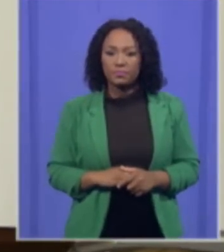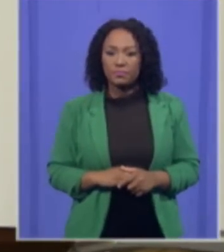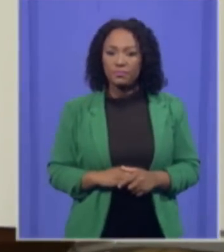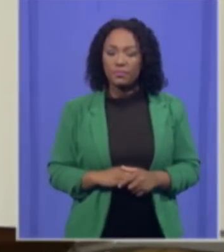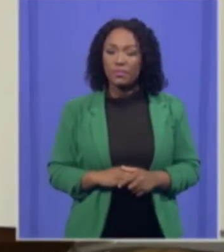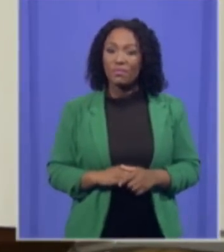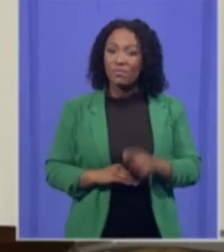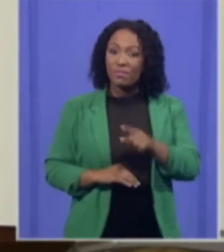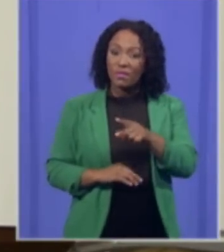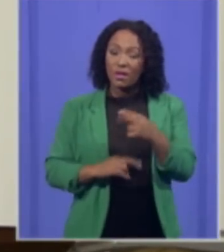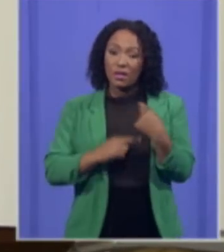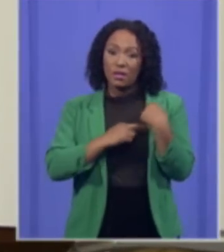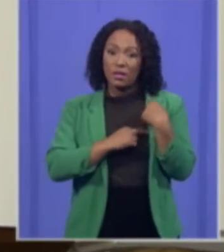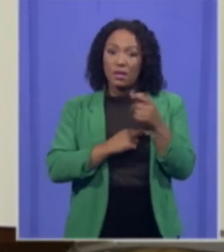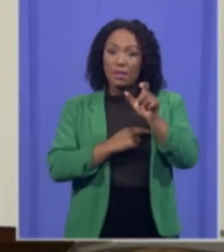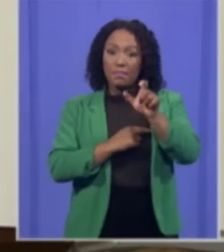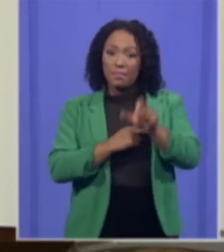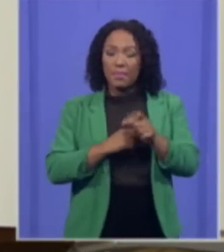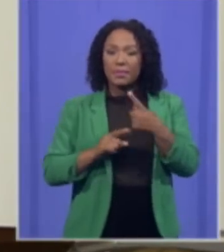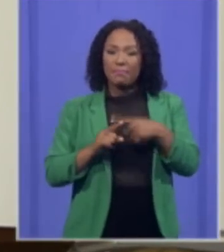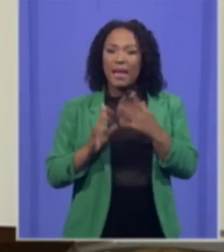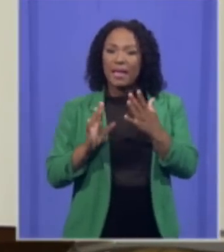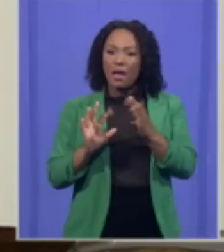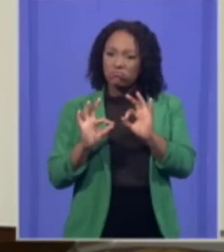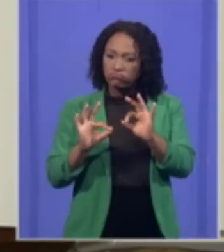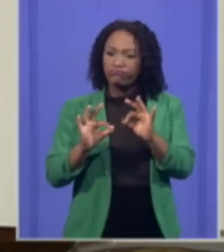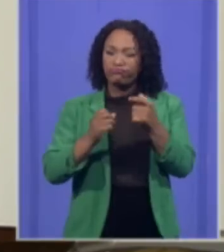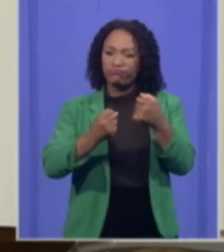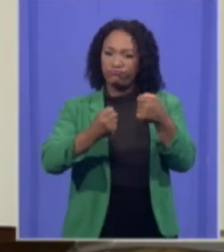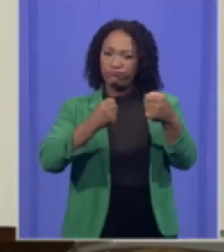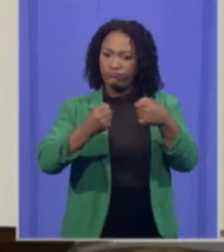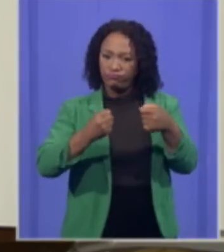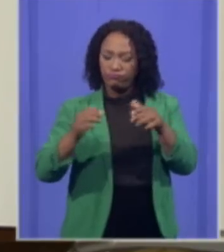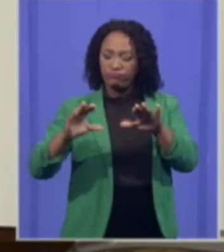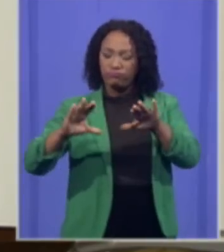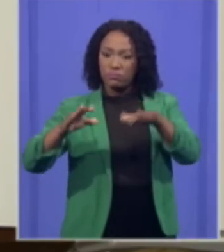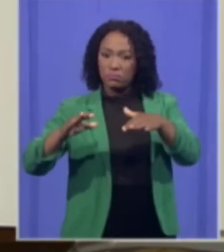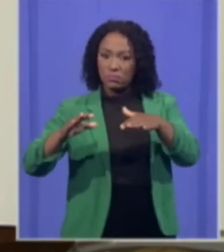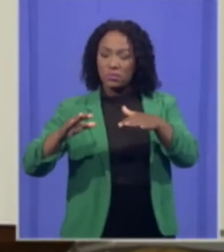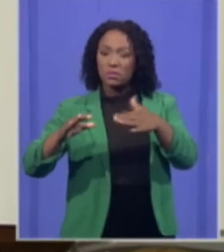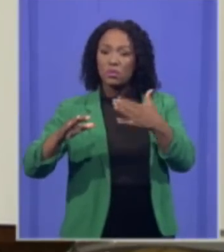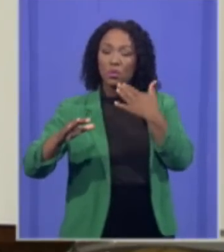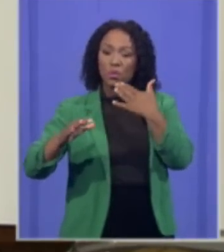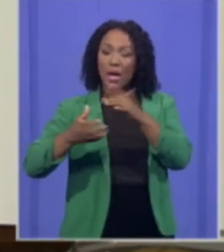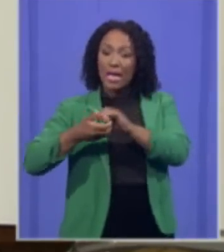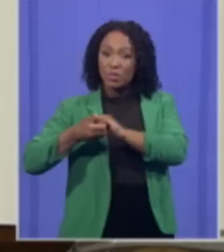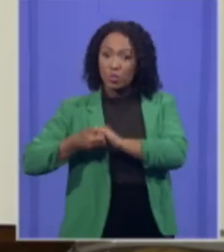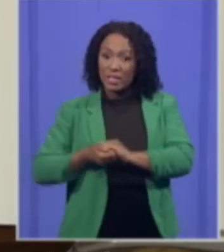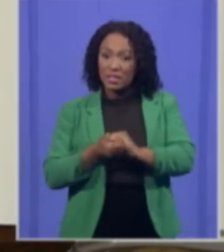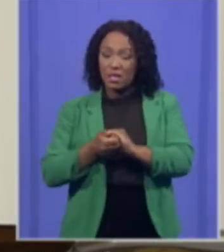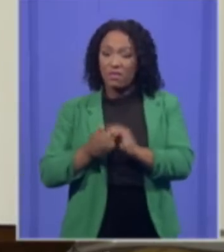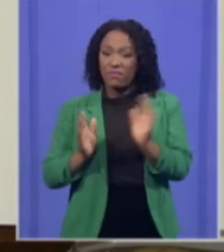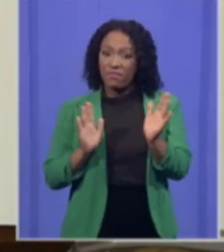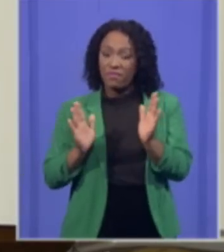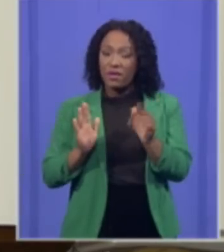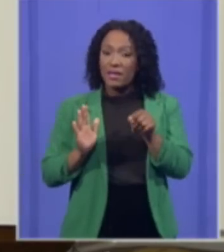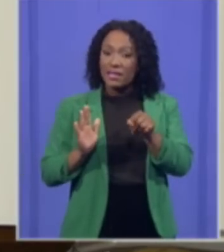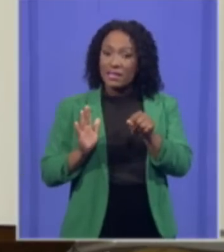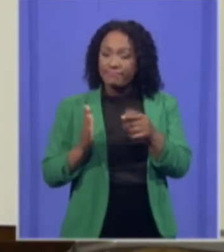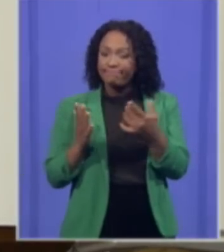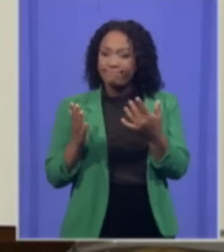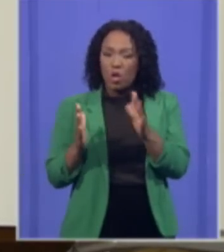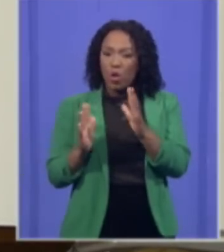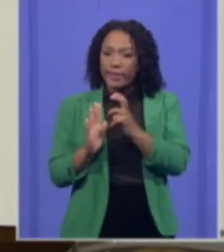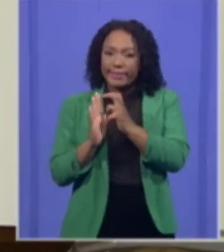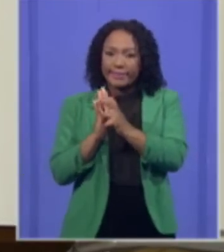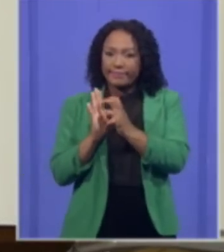players. And so that responsibility lies with the Football Association, so the consequence of not